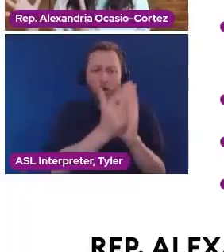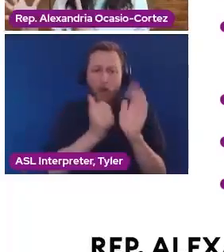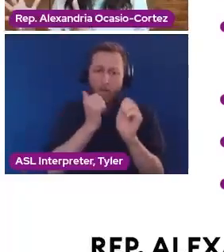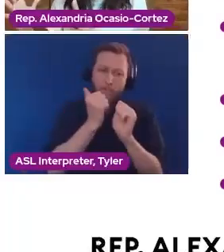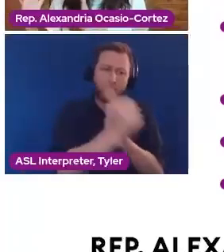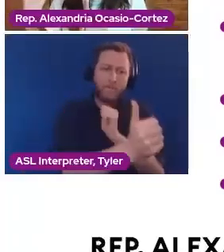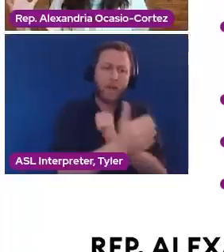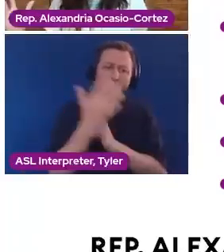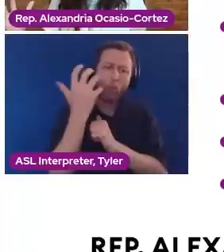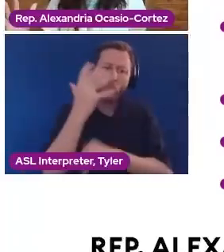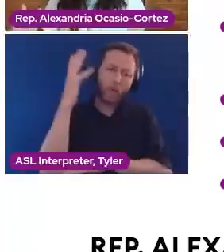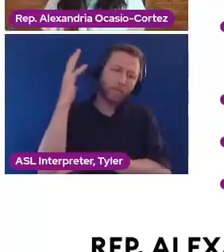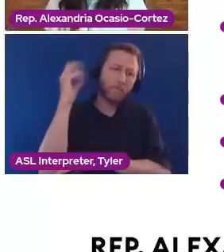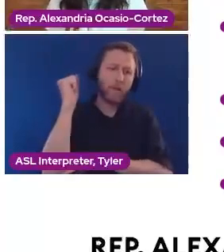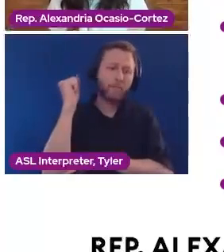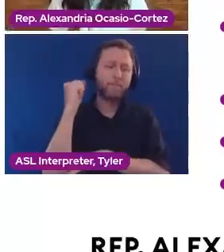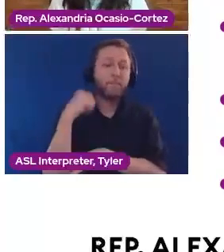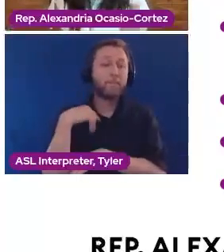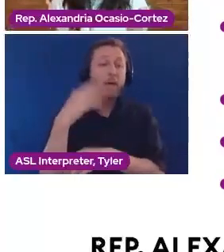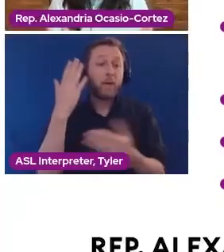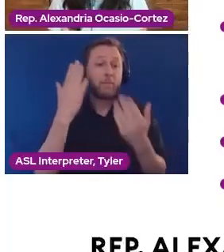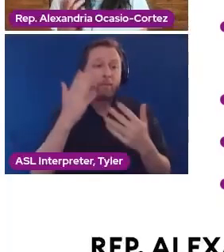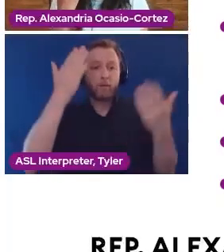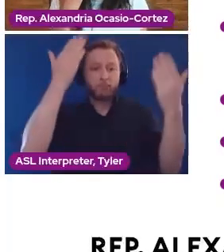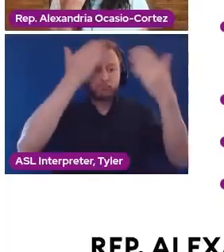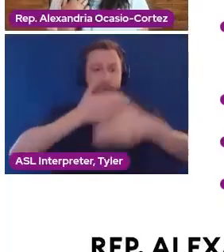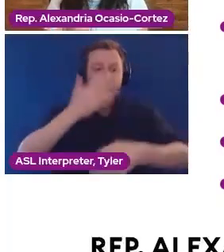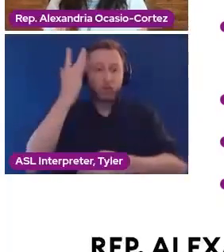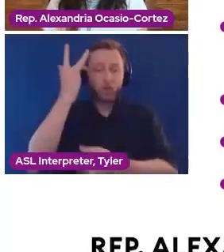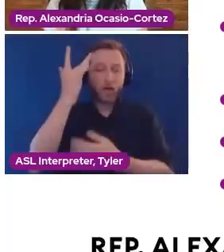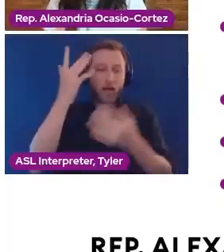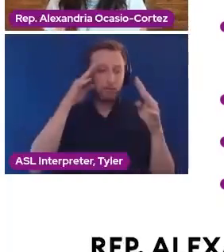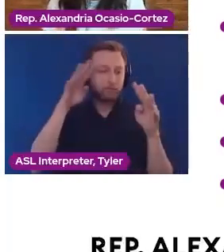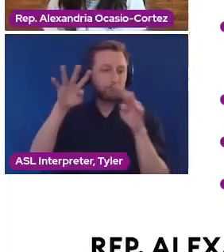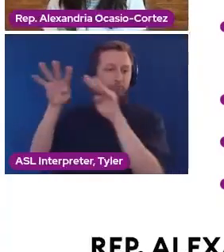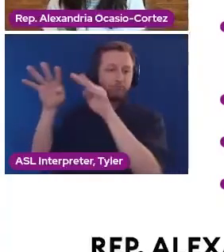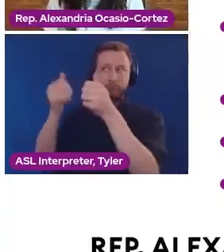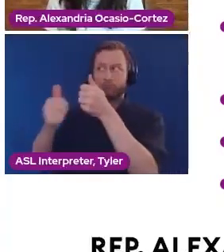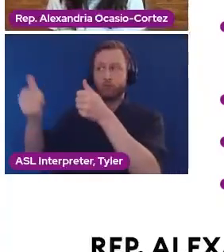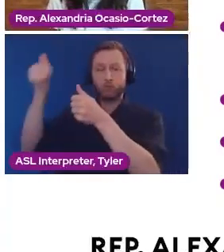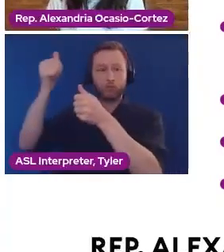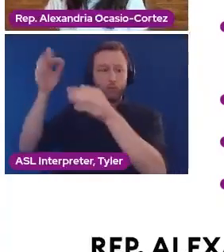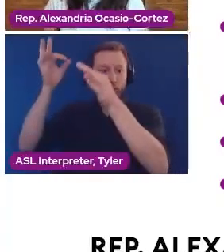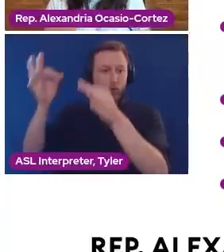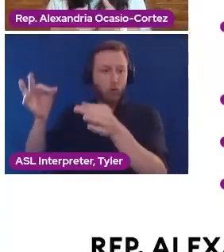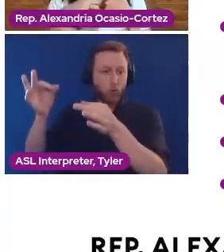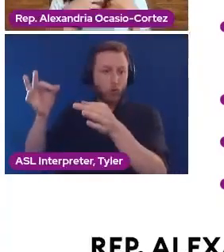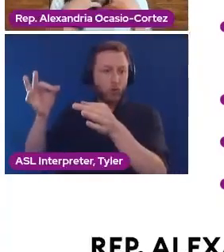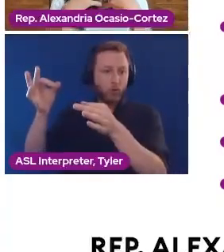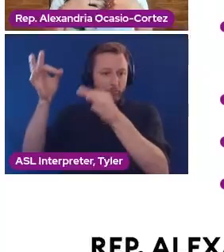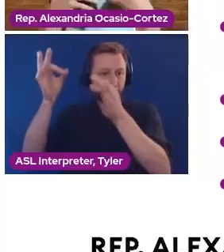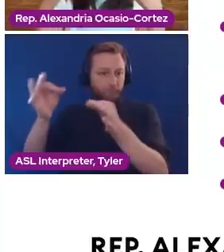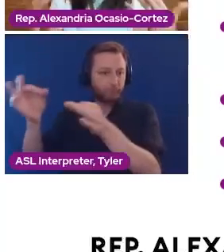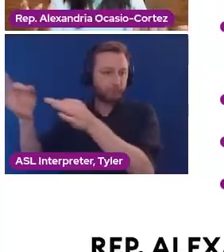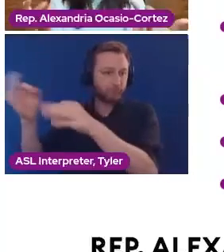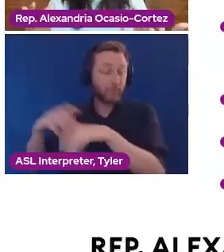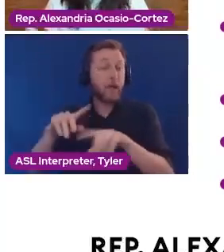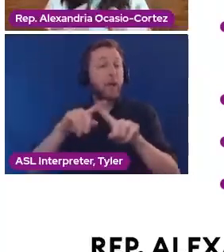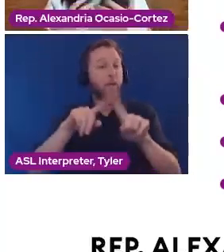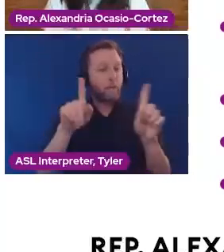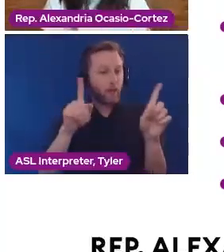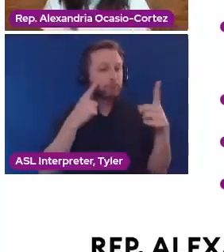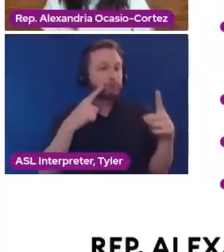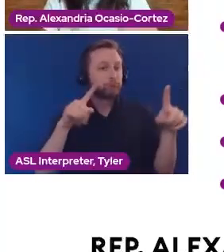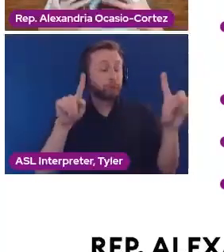the catastrophic ruling, but this was something that we were able to accomplish. Now, does it have